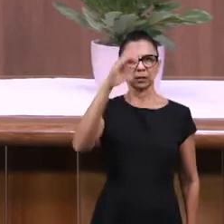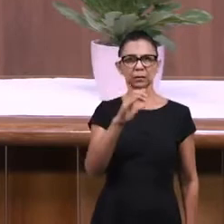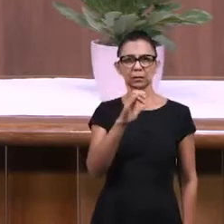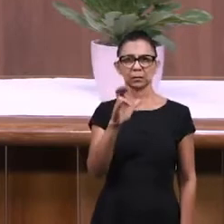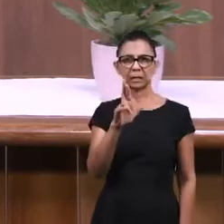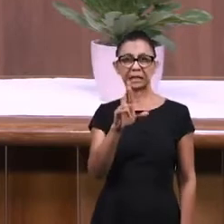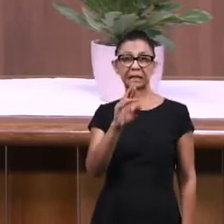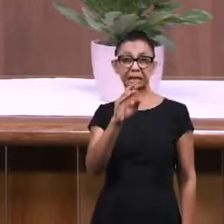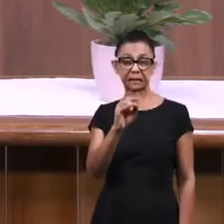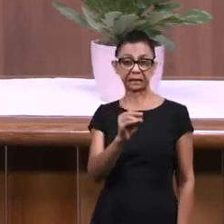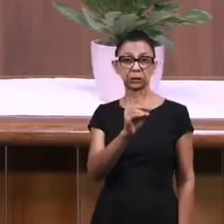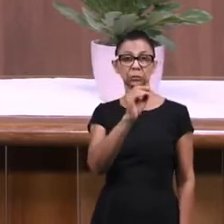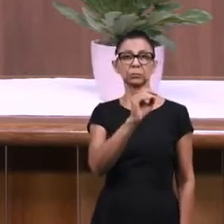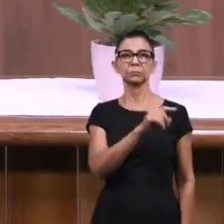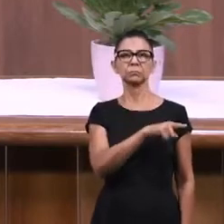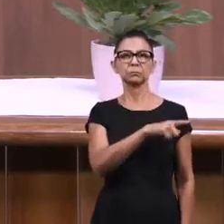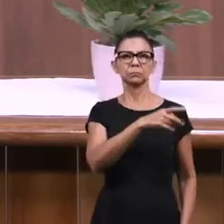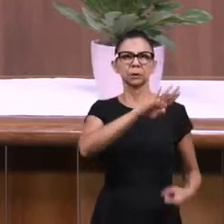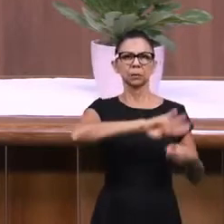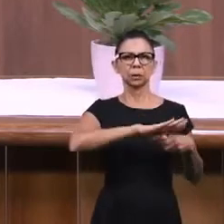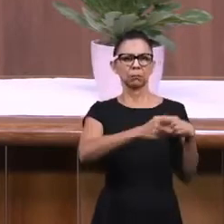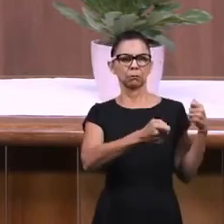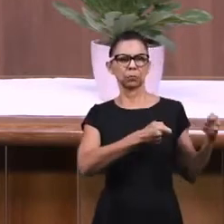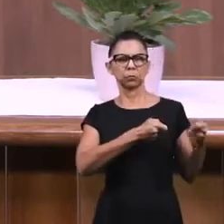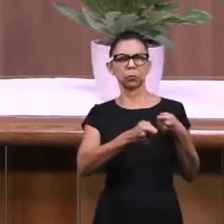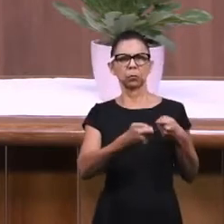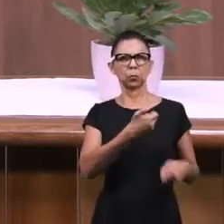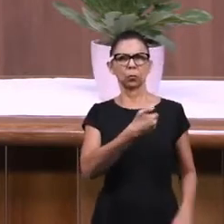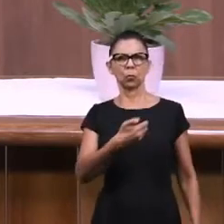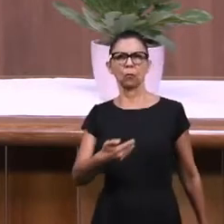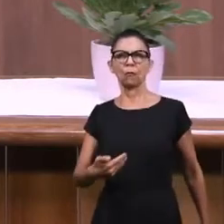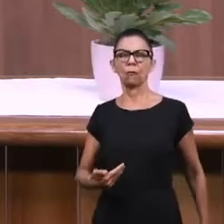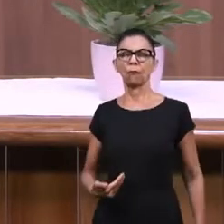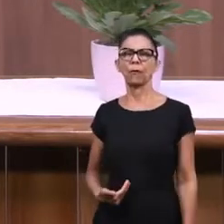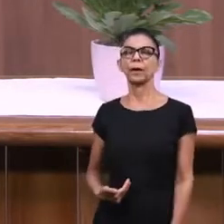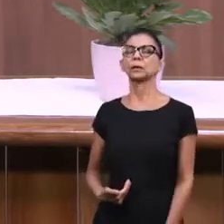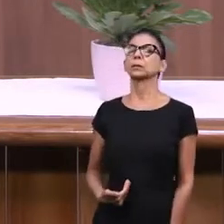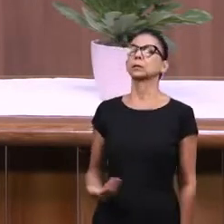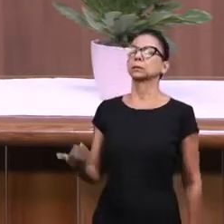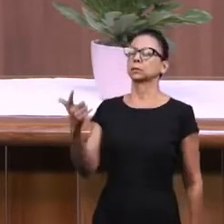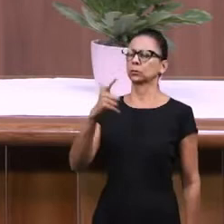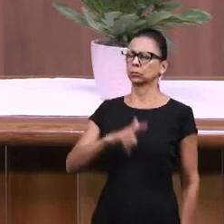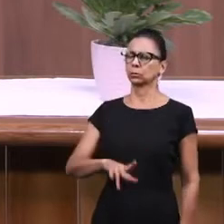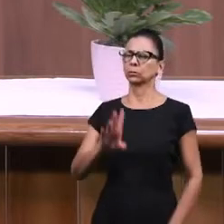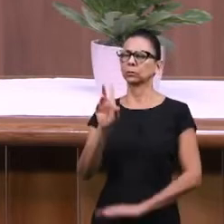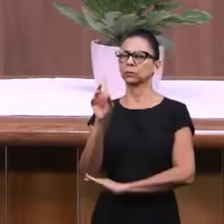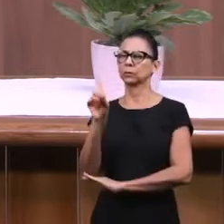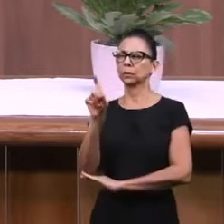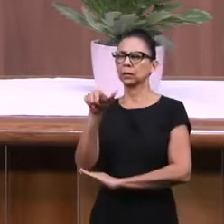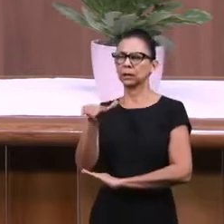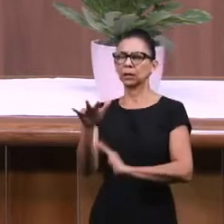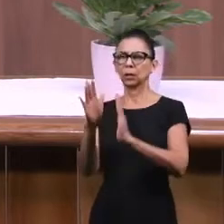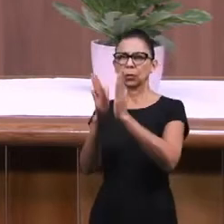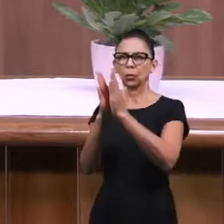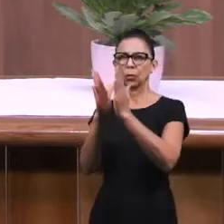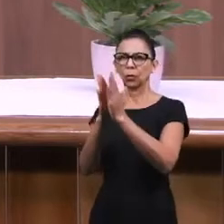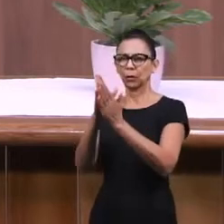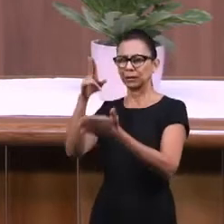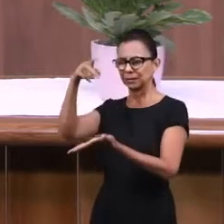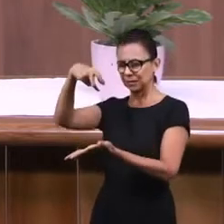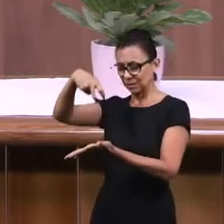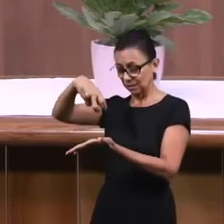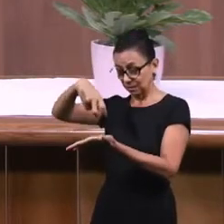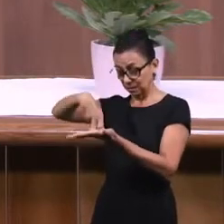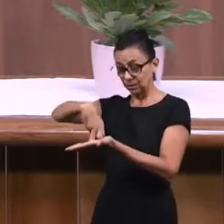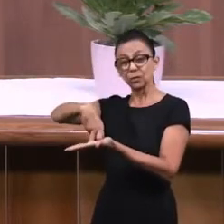Cyrus governed at that time, and Daniel once more prayed. The Bible says that